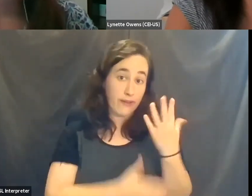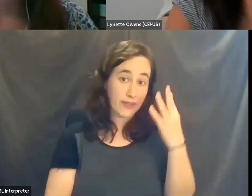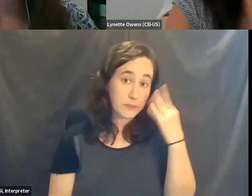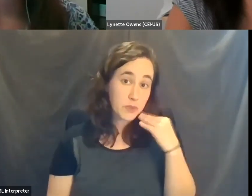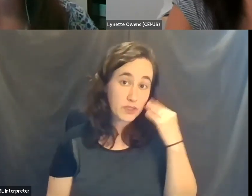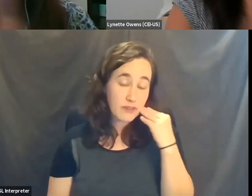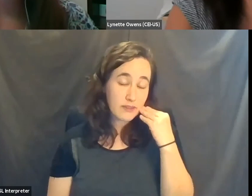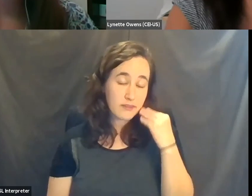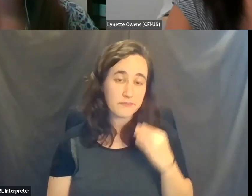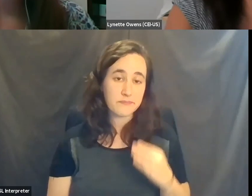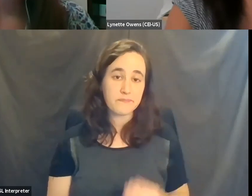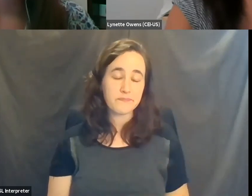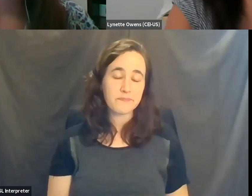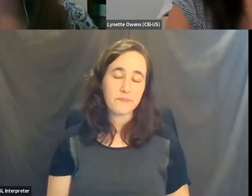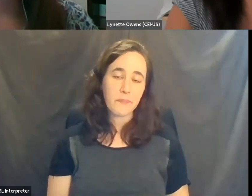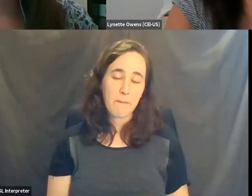became